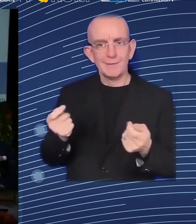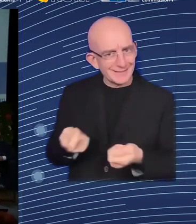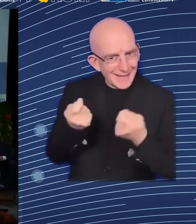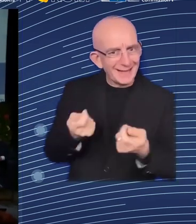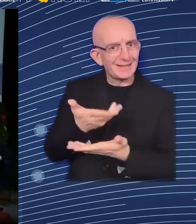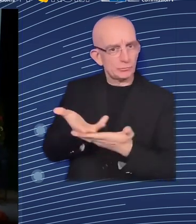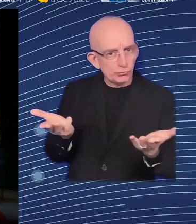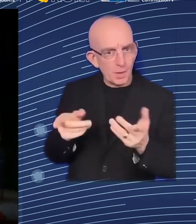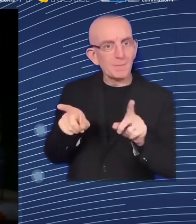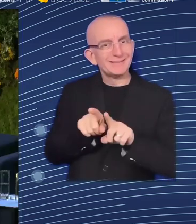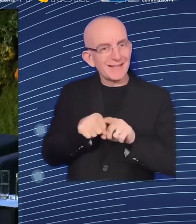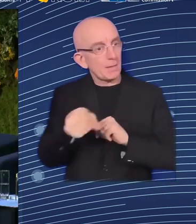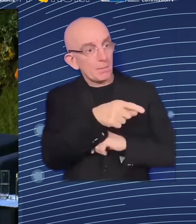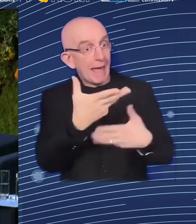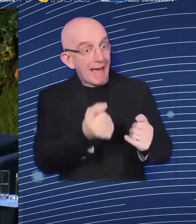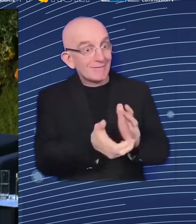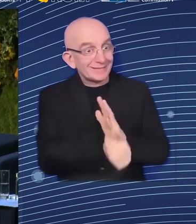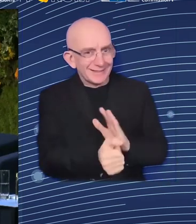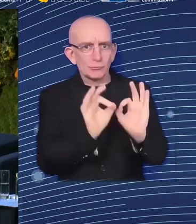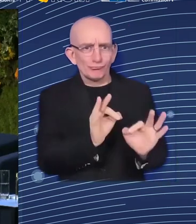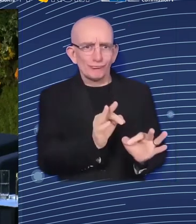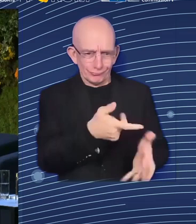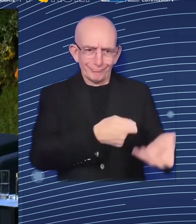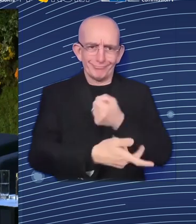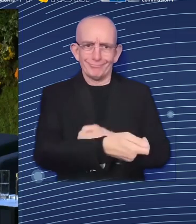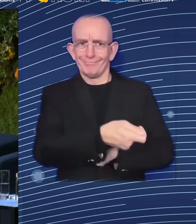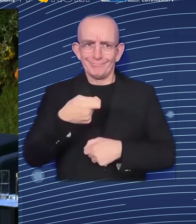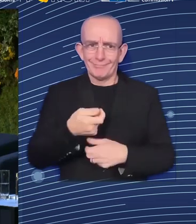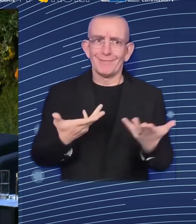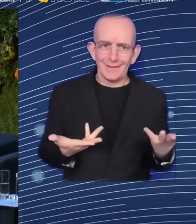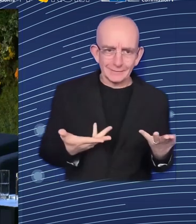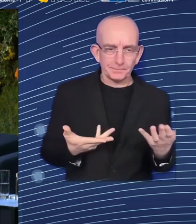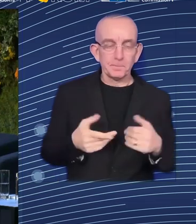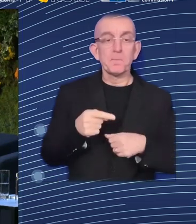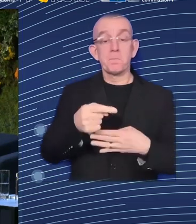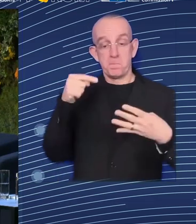need the mic so that interpreters can hear you. It's a big room.